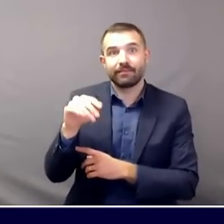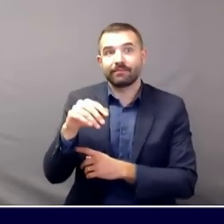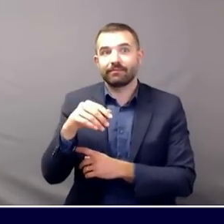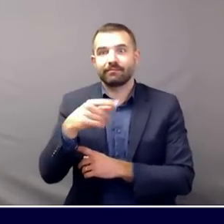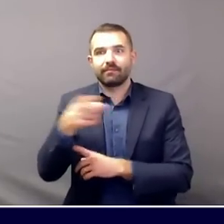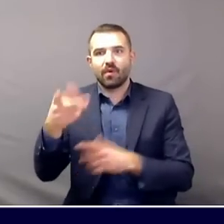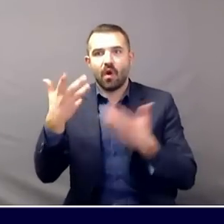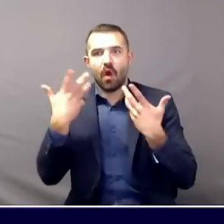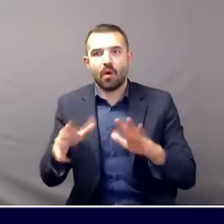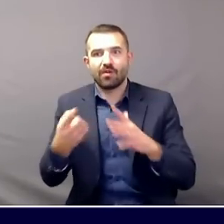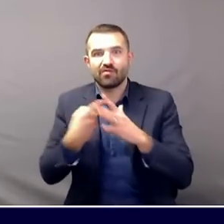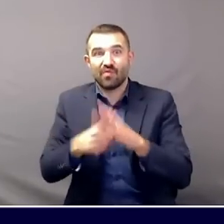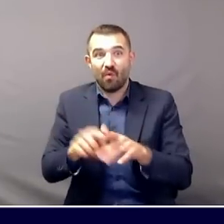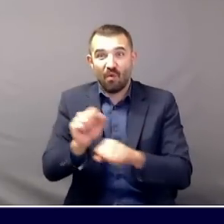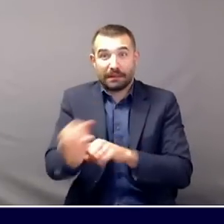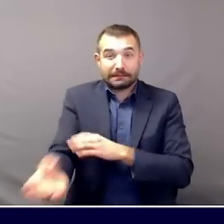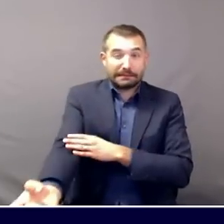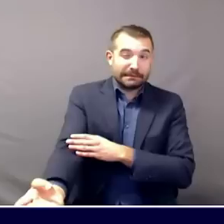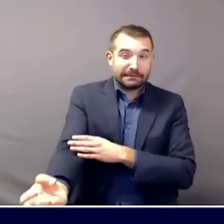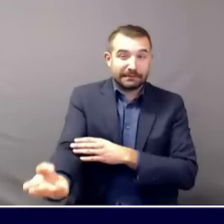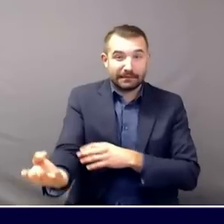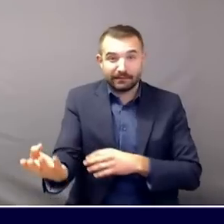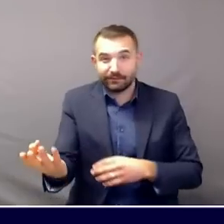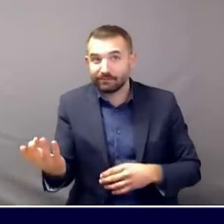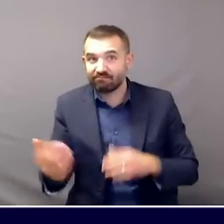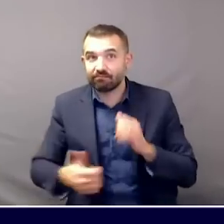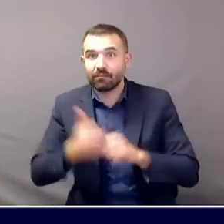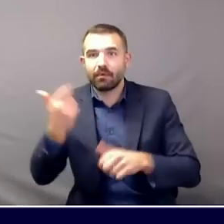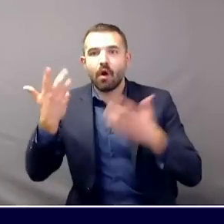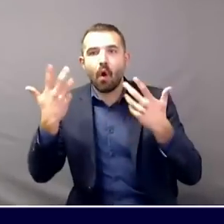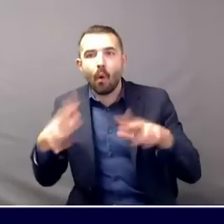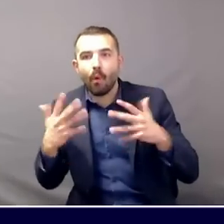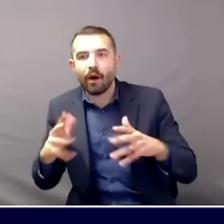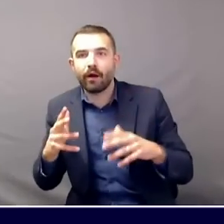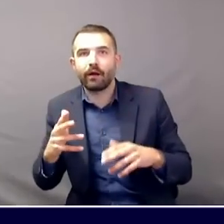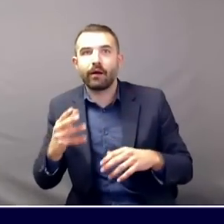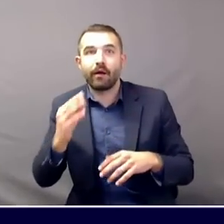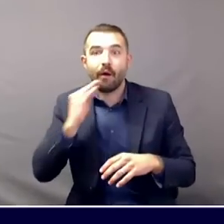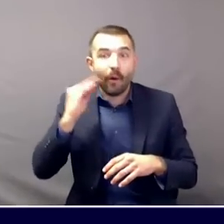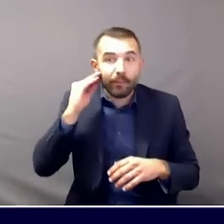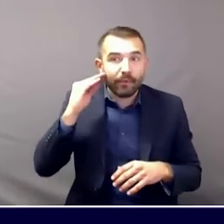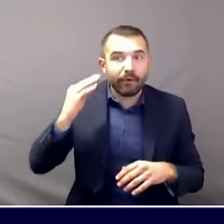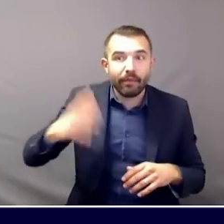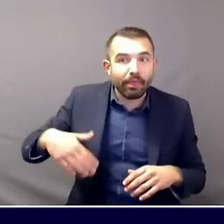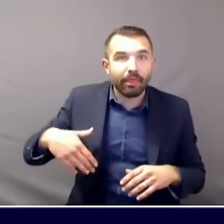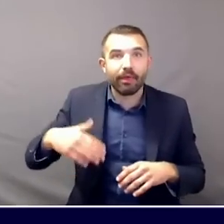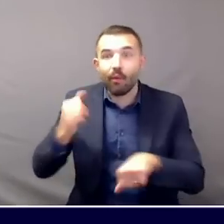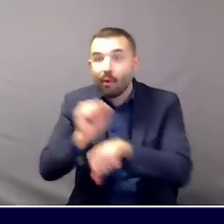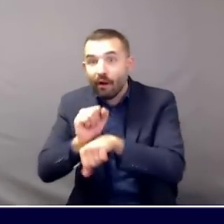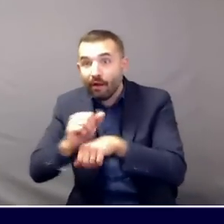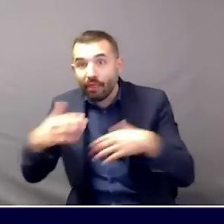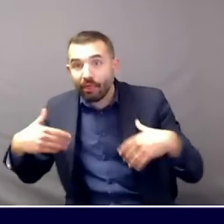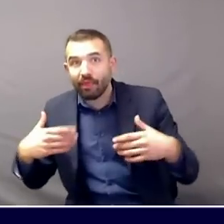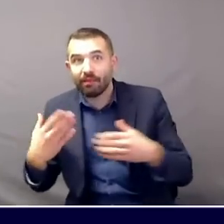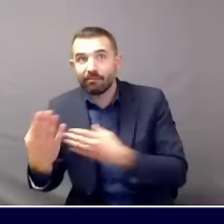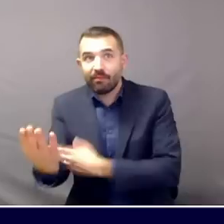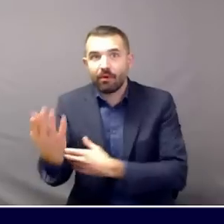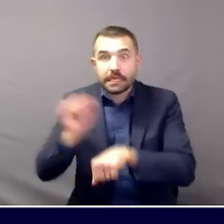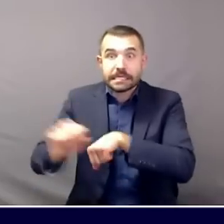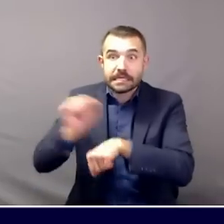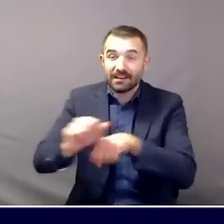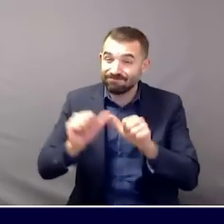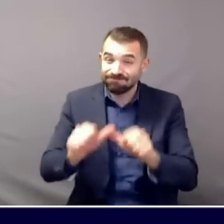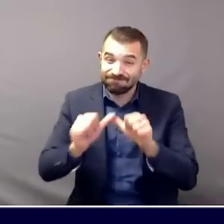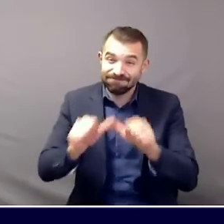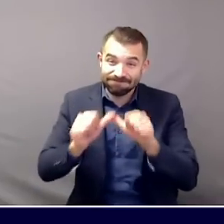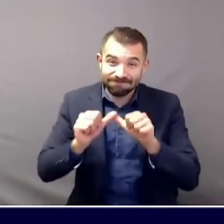about going to work. And at the time when most of us are settling in back at home, they're still at the laboratory running results. I'd like to